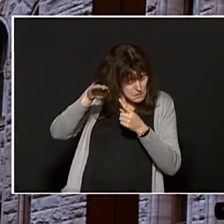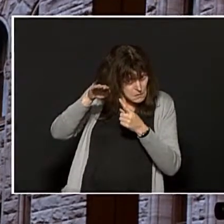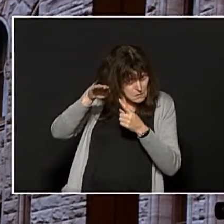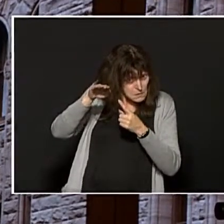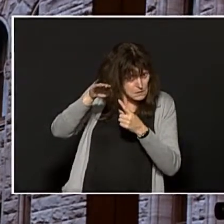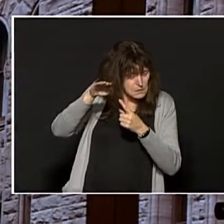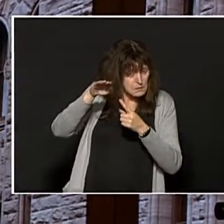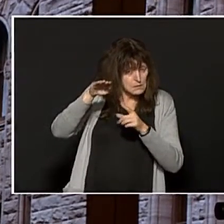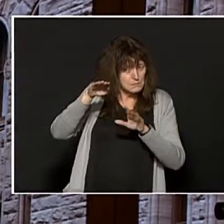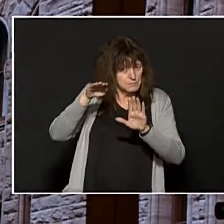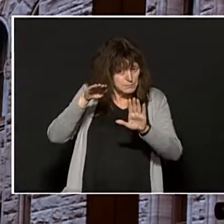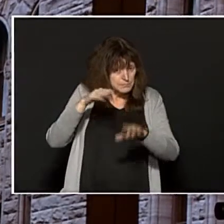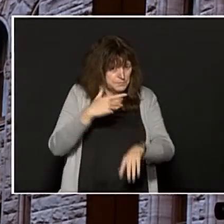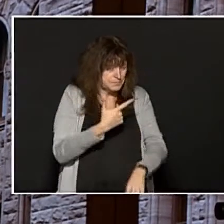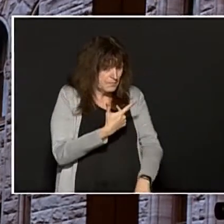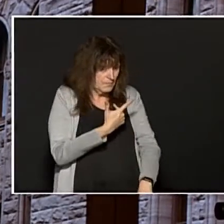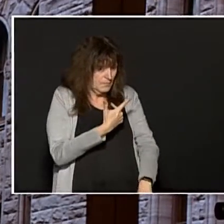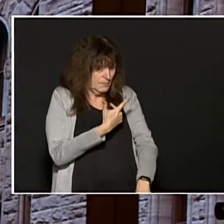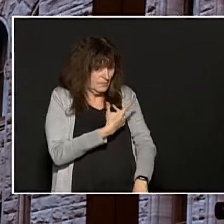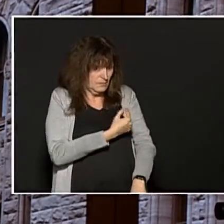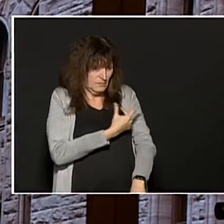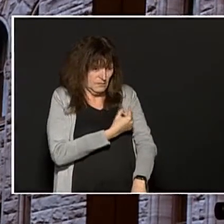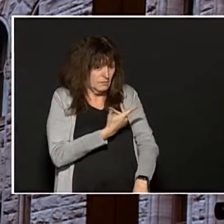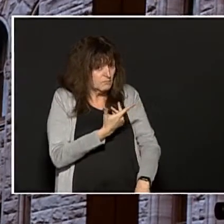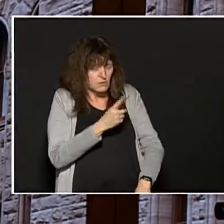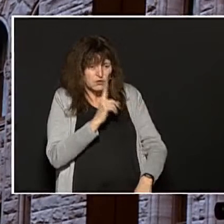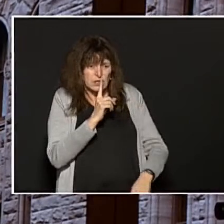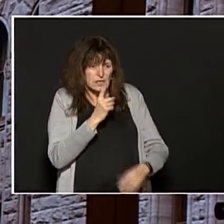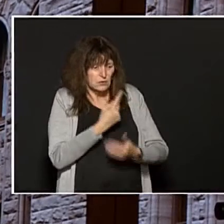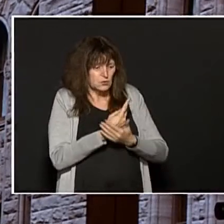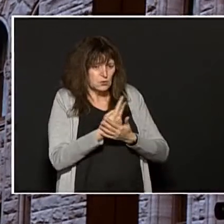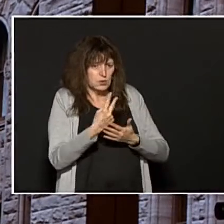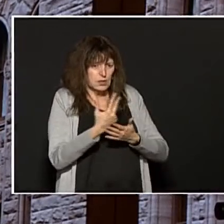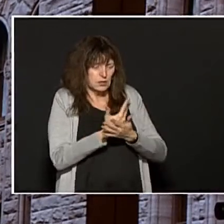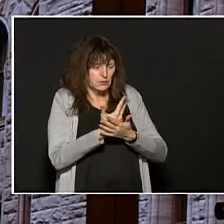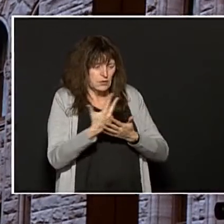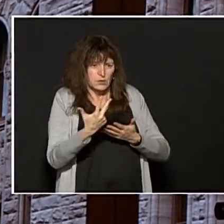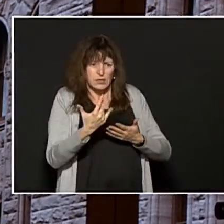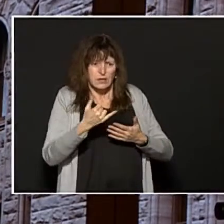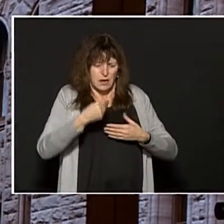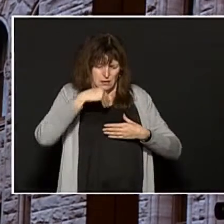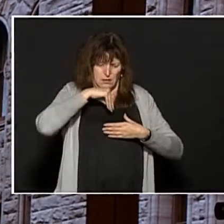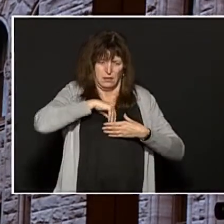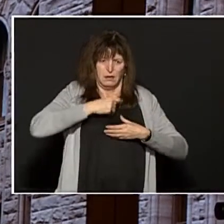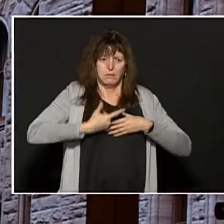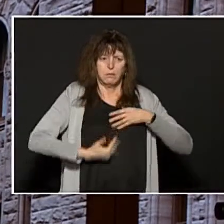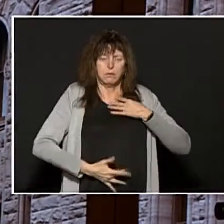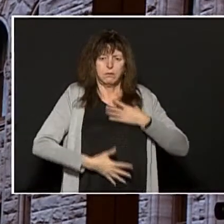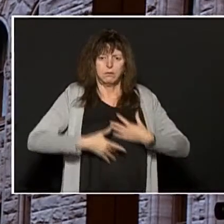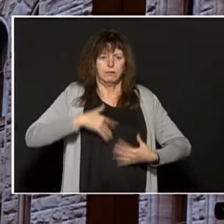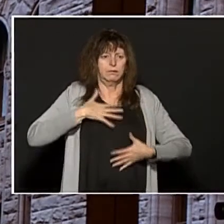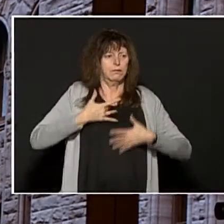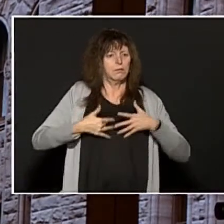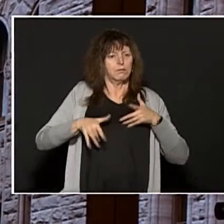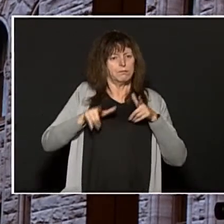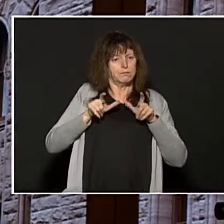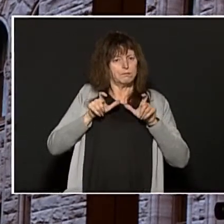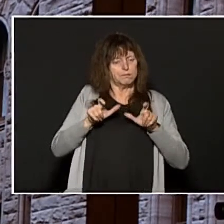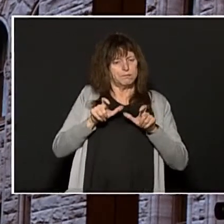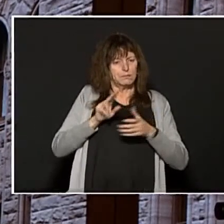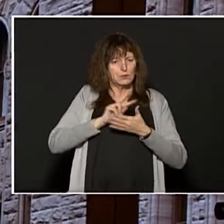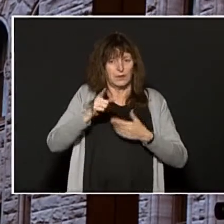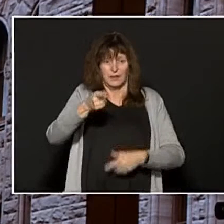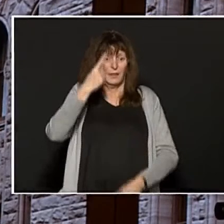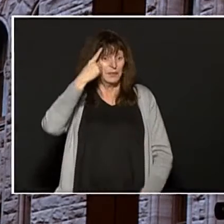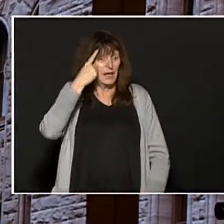it does take you at least 2 to 3 weeks to build up any immunity. Do not make the mistake and think that once you have a vaccine, you can throw